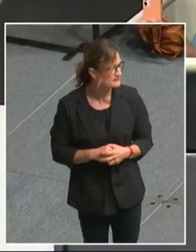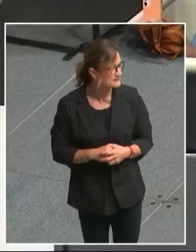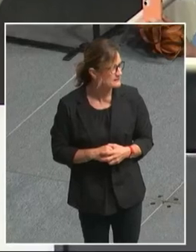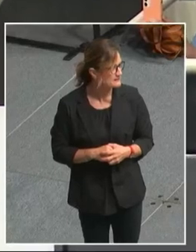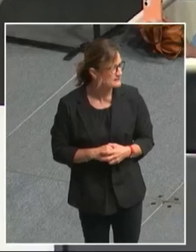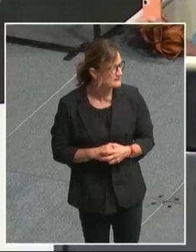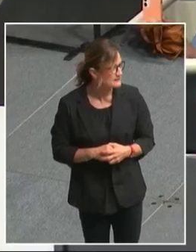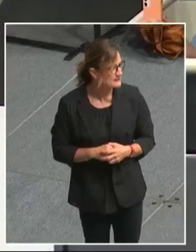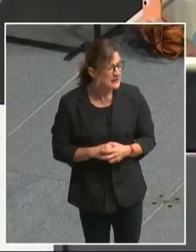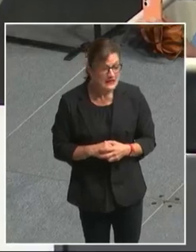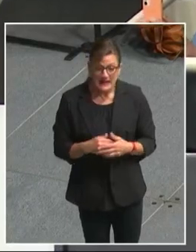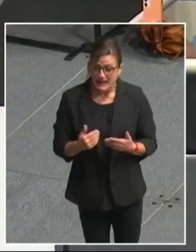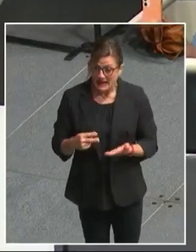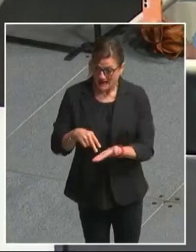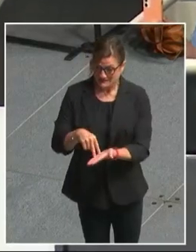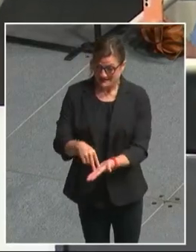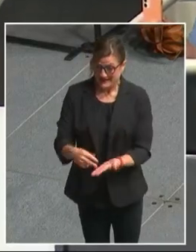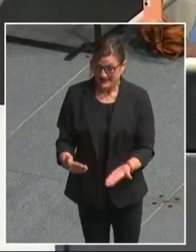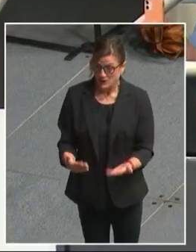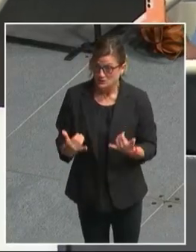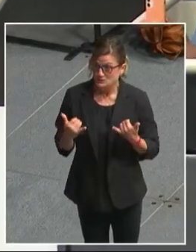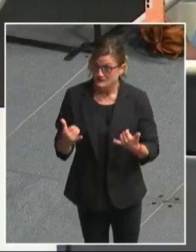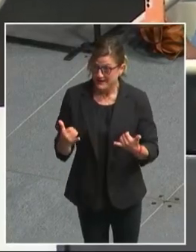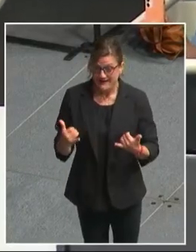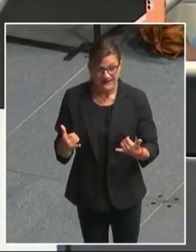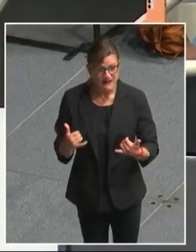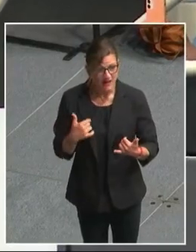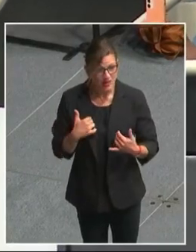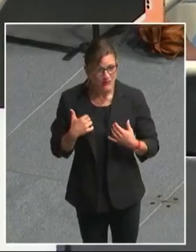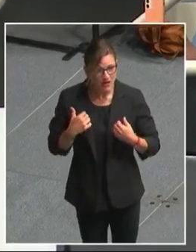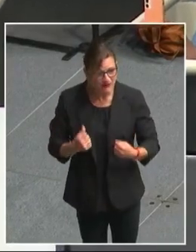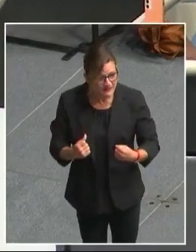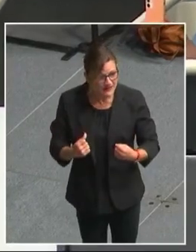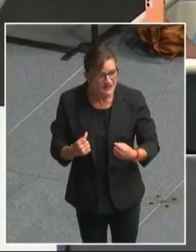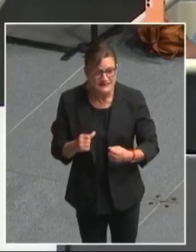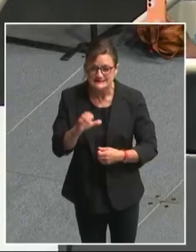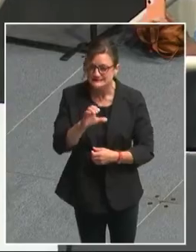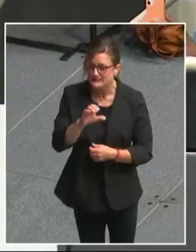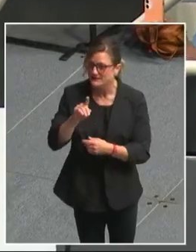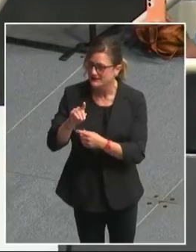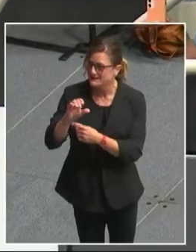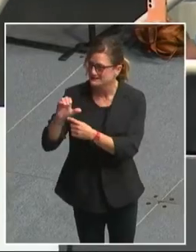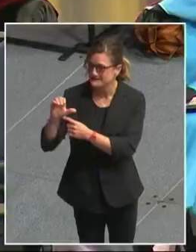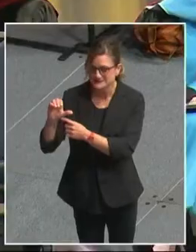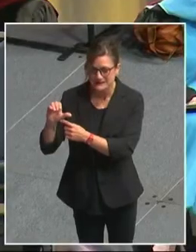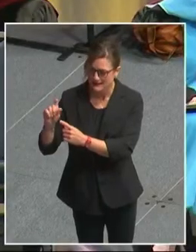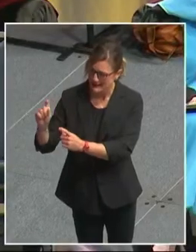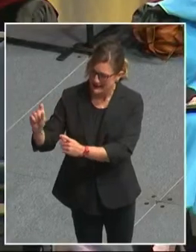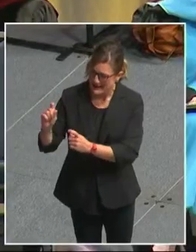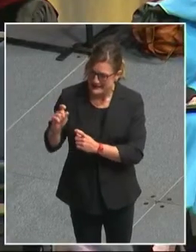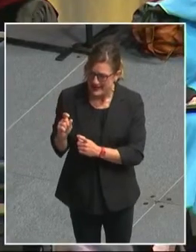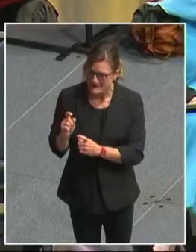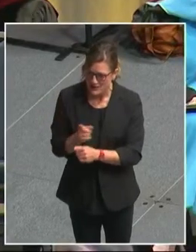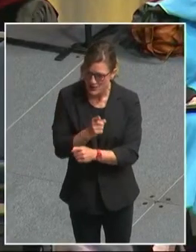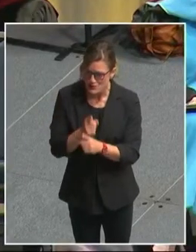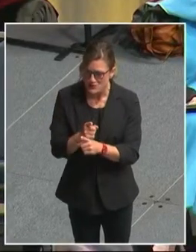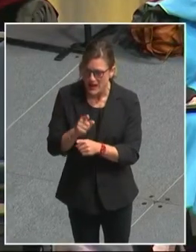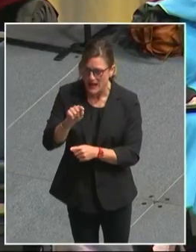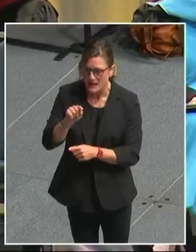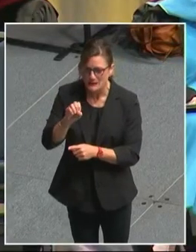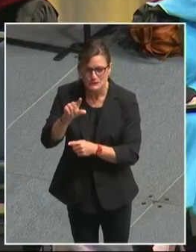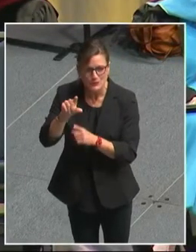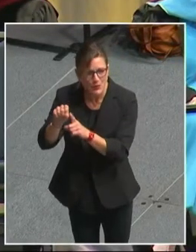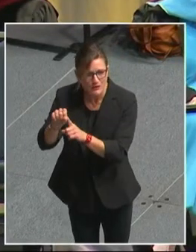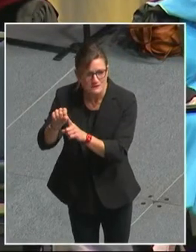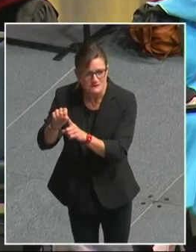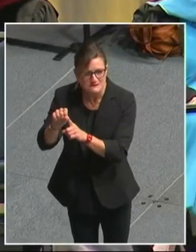As I am standing here today, I am confident that Central Piedmont gave me the right tools to continue chasing